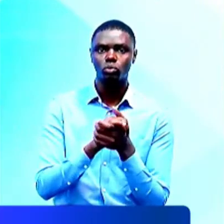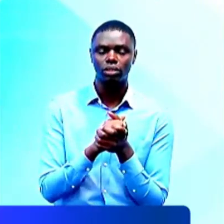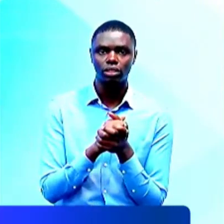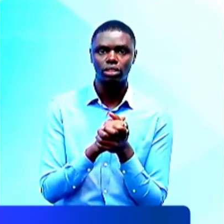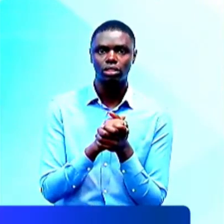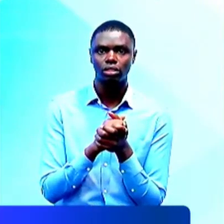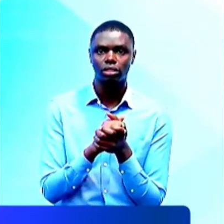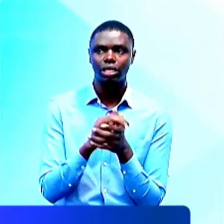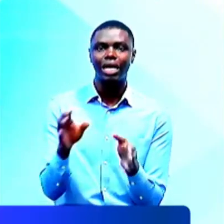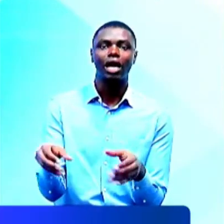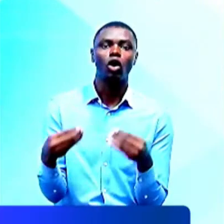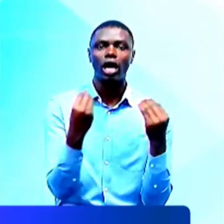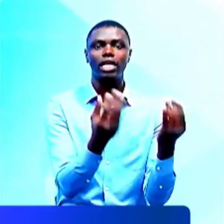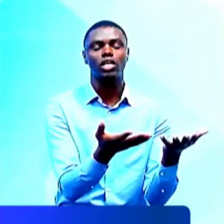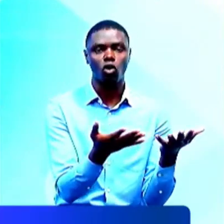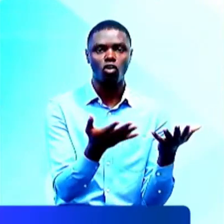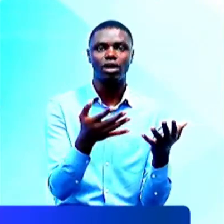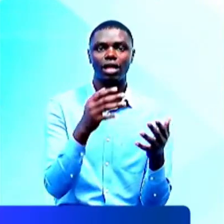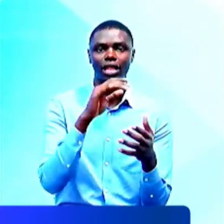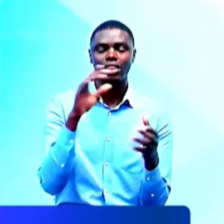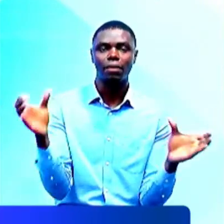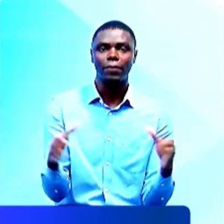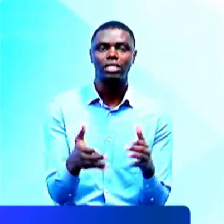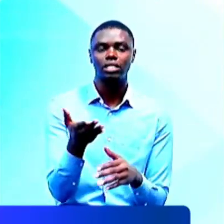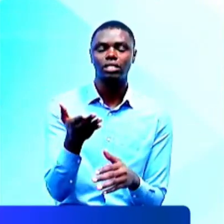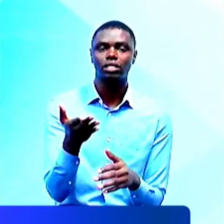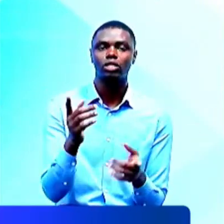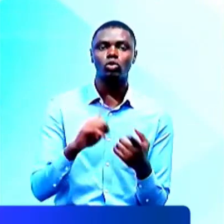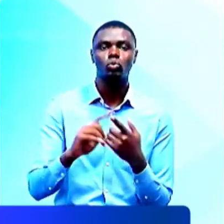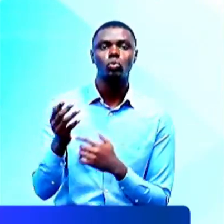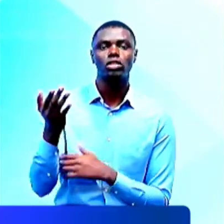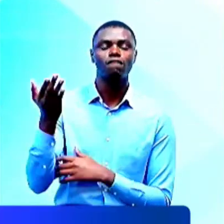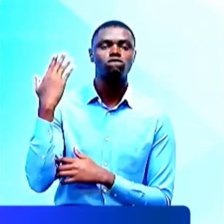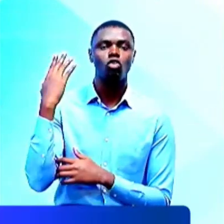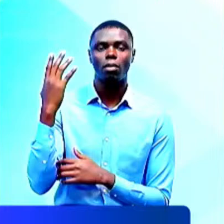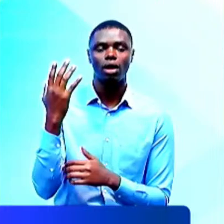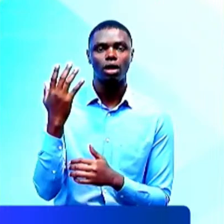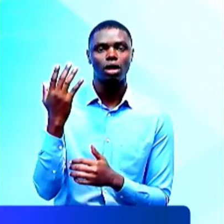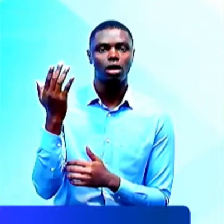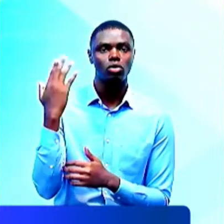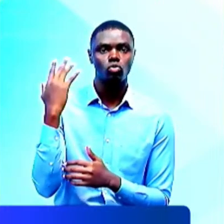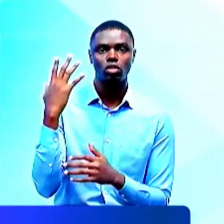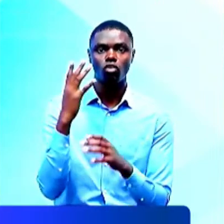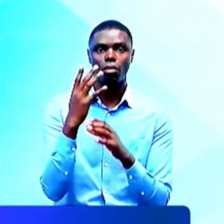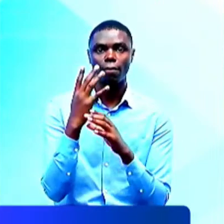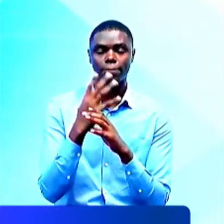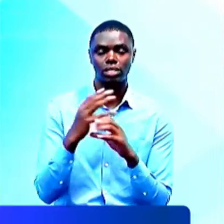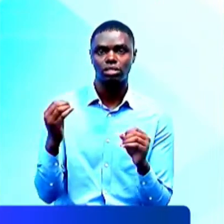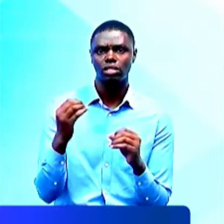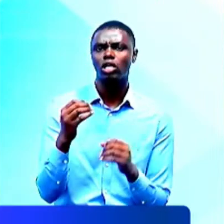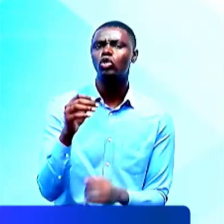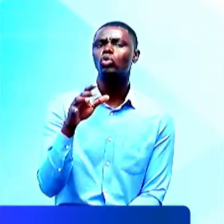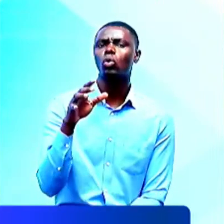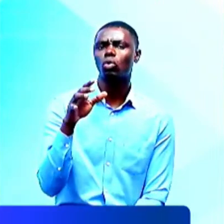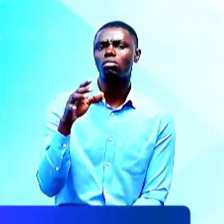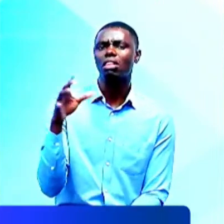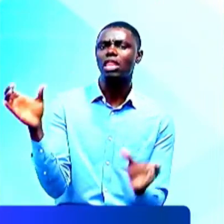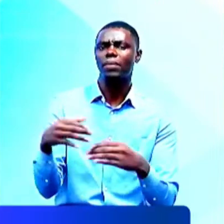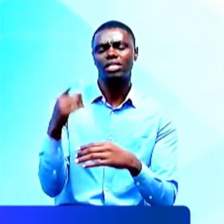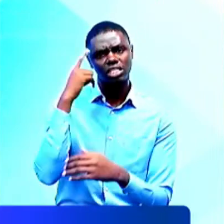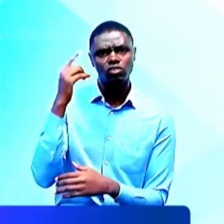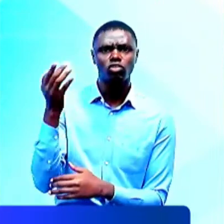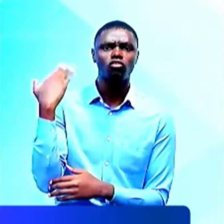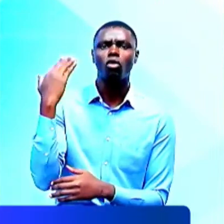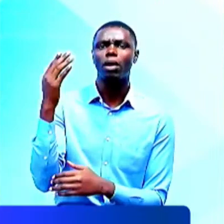over the party back to former President Uhuru Kenyatta. The party belongs to Uhuru Kenyatta, former President Uhuru Kenyatta,